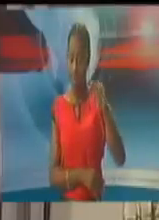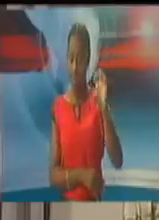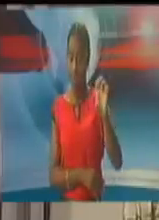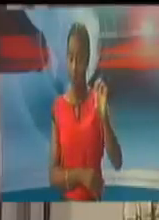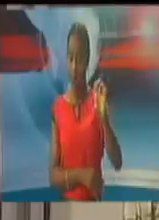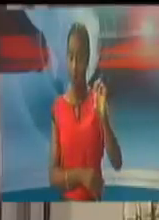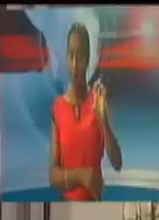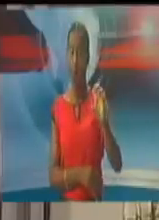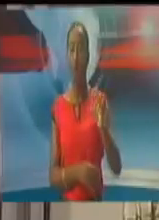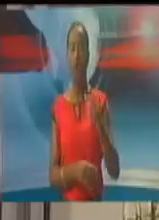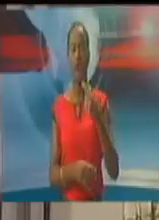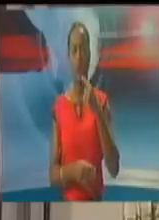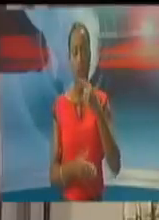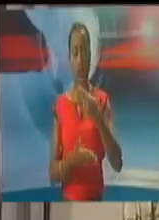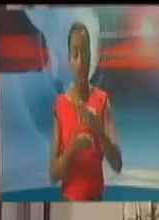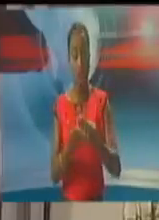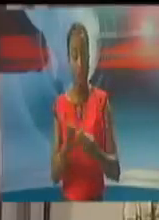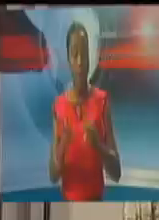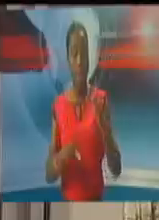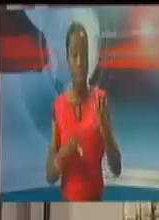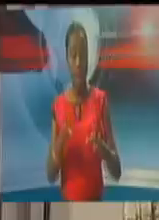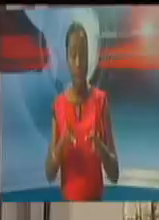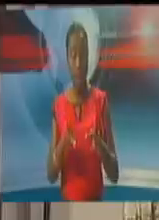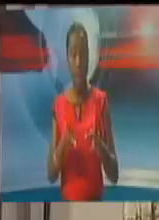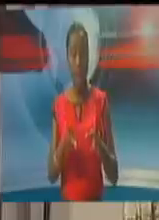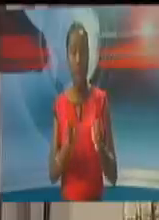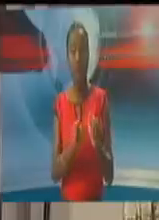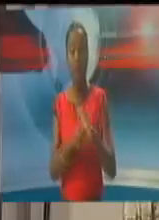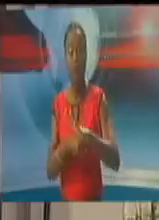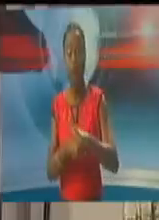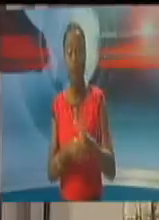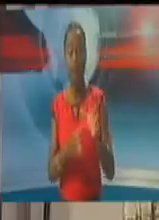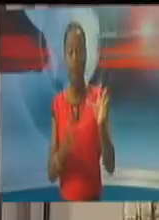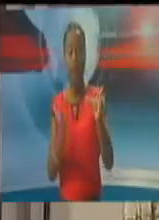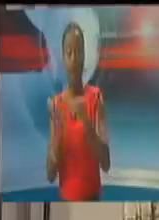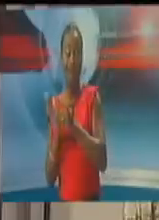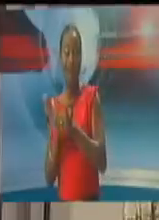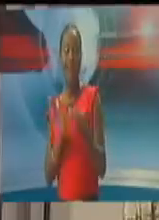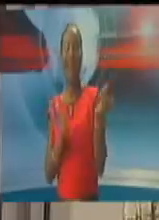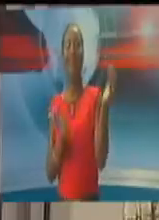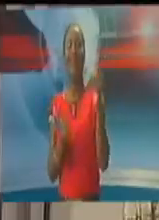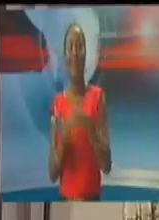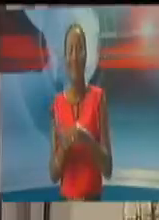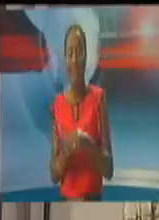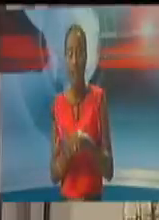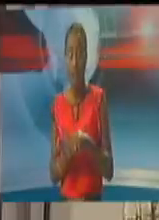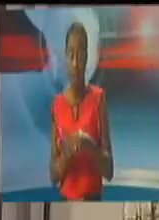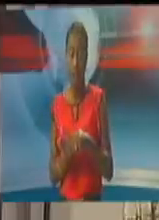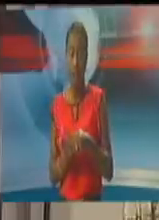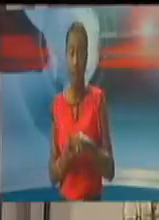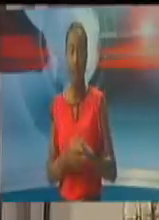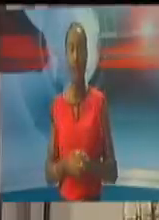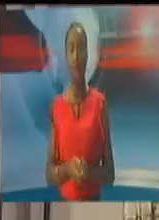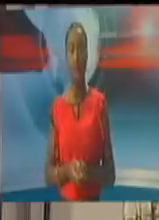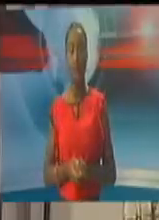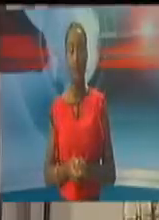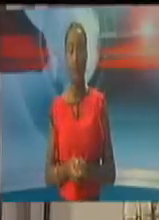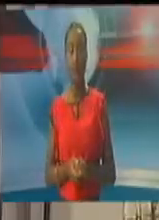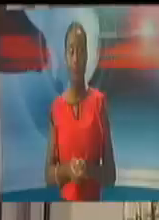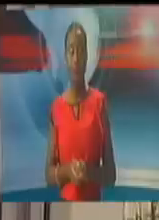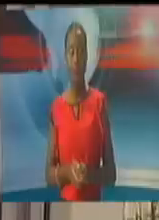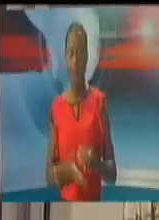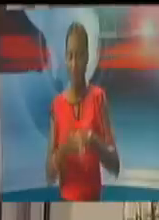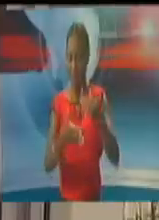rebound. Members of the media and the national community, Singapore was lauded as one